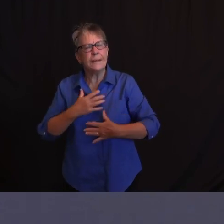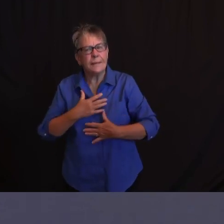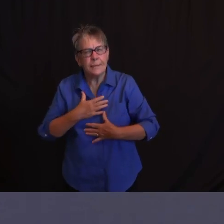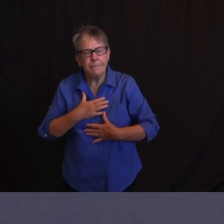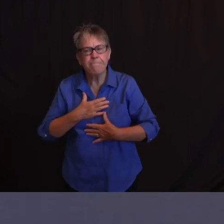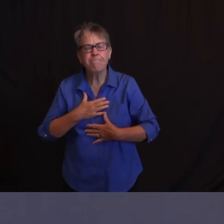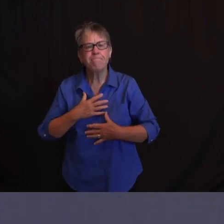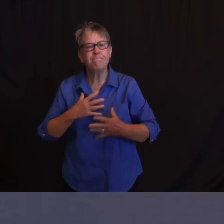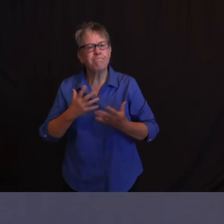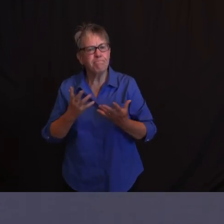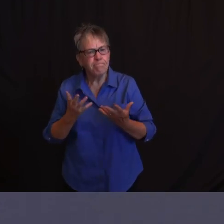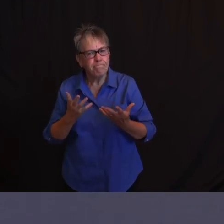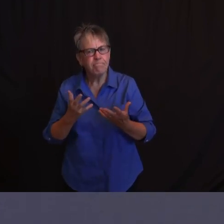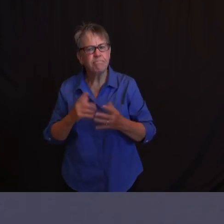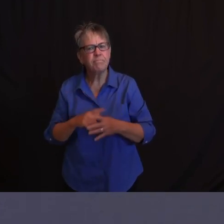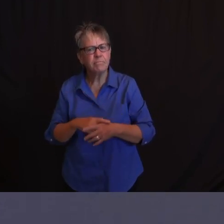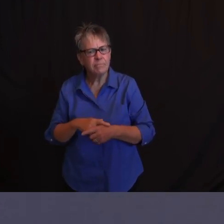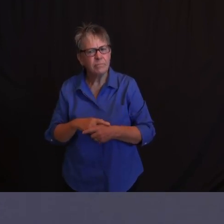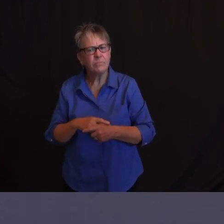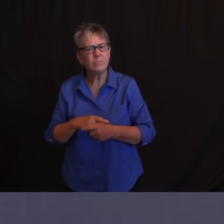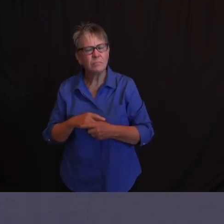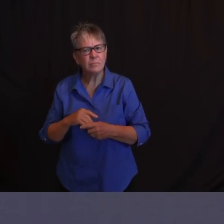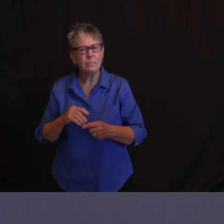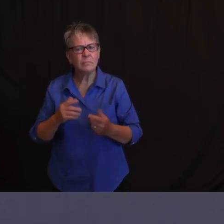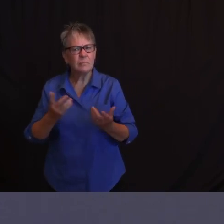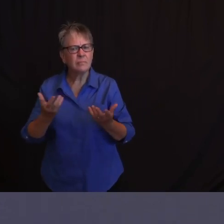time till we get something coming in through the back door.